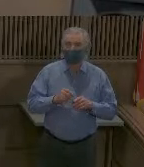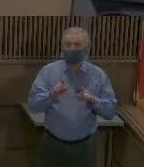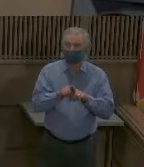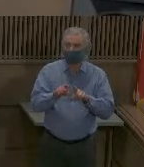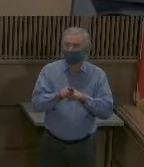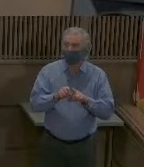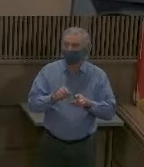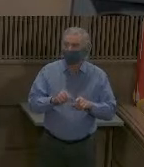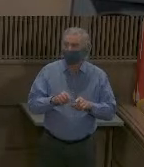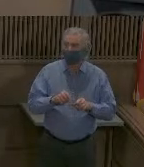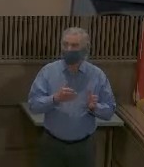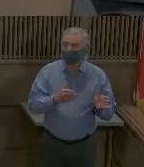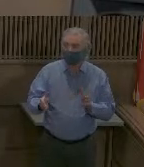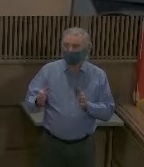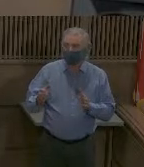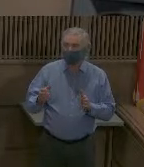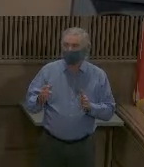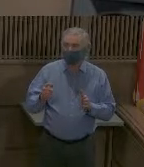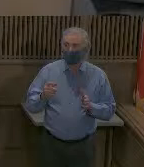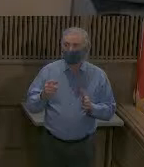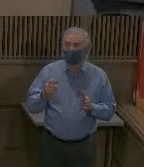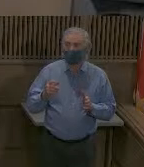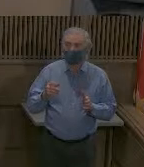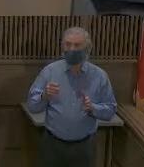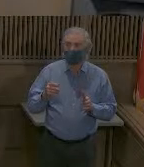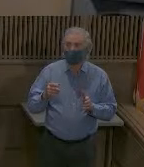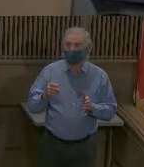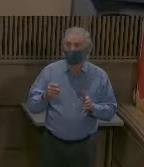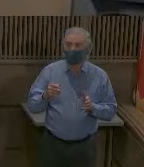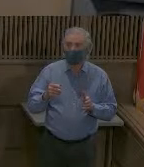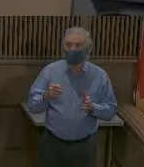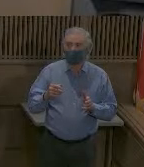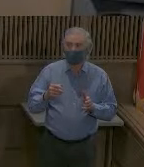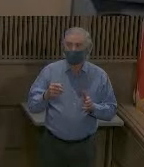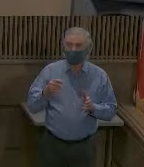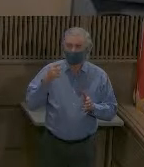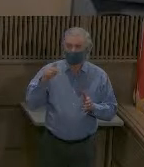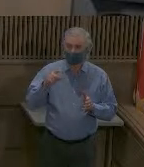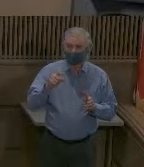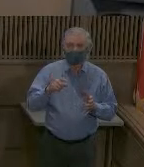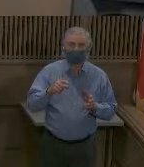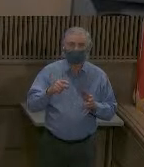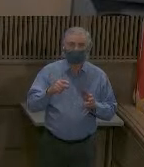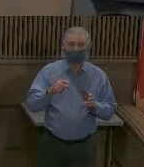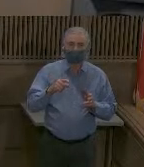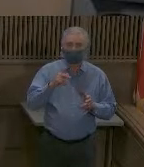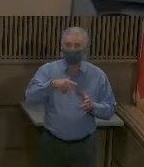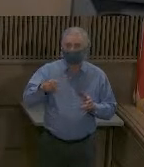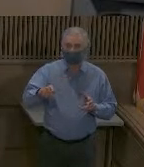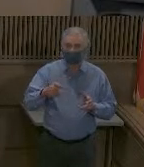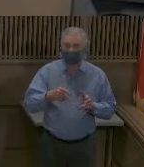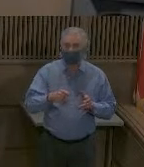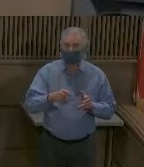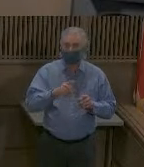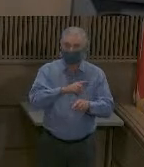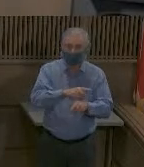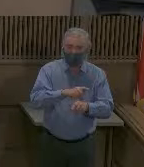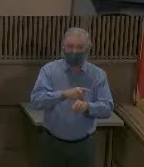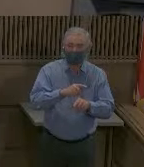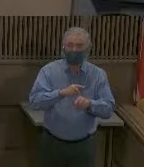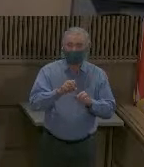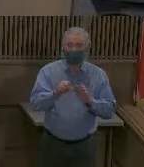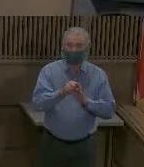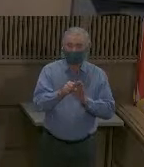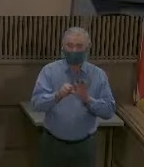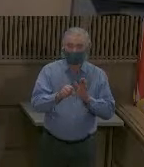also plans to expand vaccinations to the Phoebe physician primary care clinics and when that information is available, I will